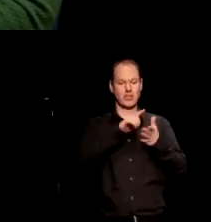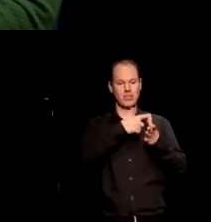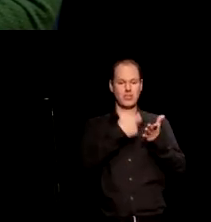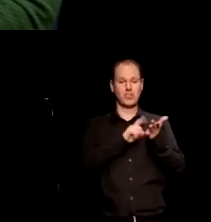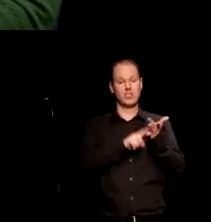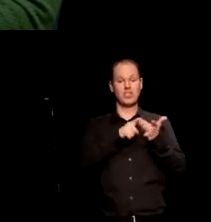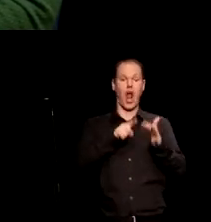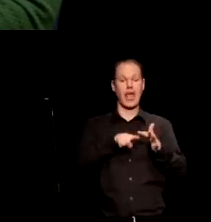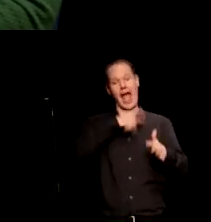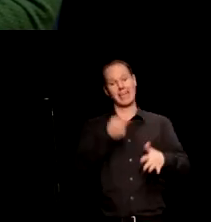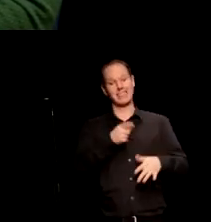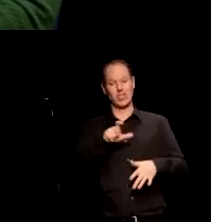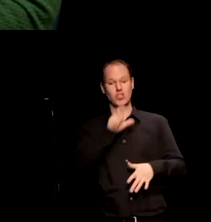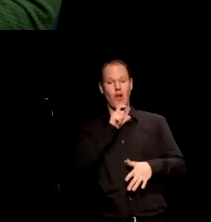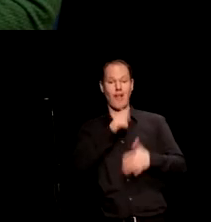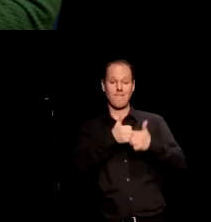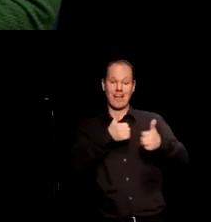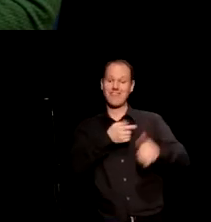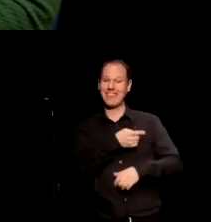piece, we told in the